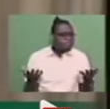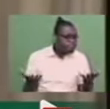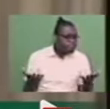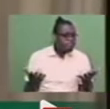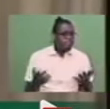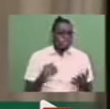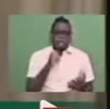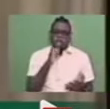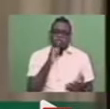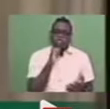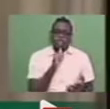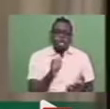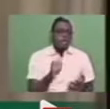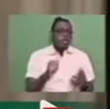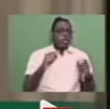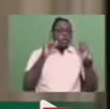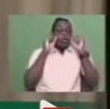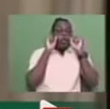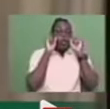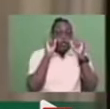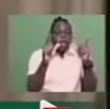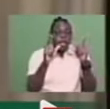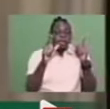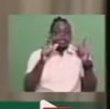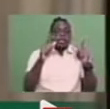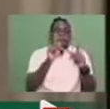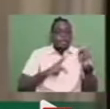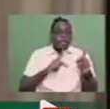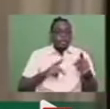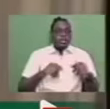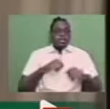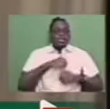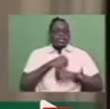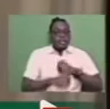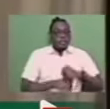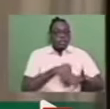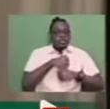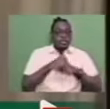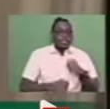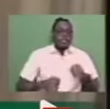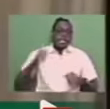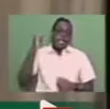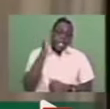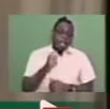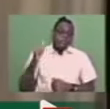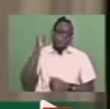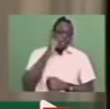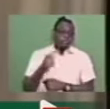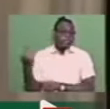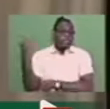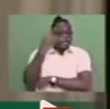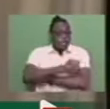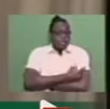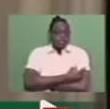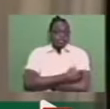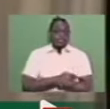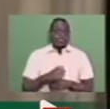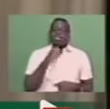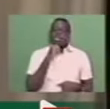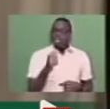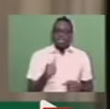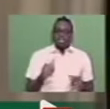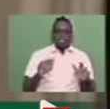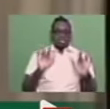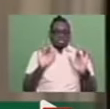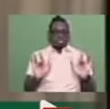reality which citizens face on a daily basis. There is neither empathy nor urgency from government.